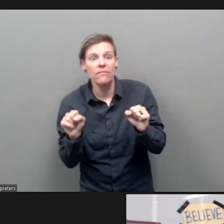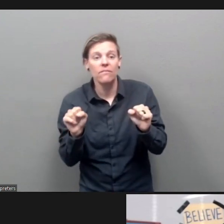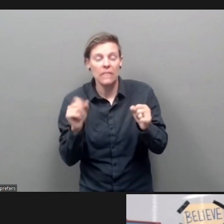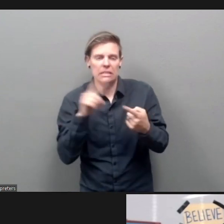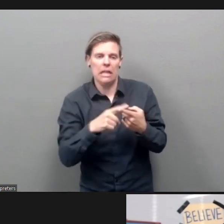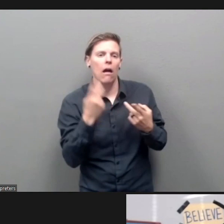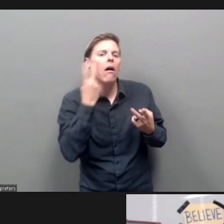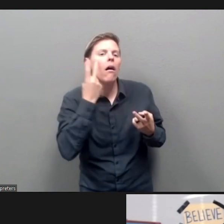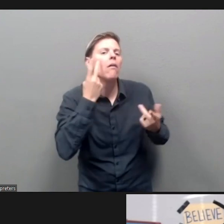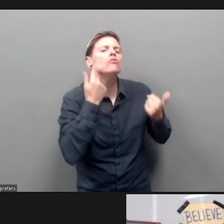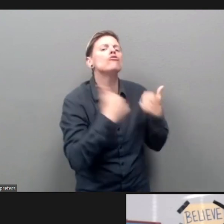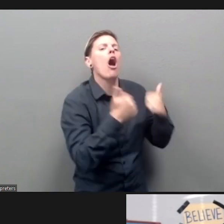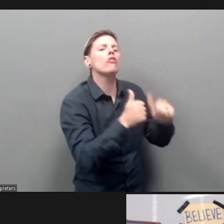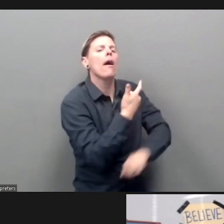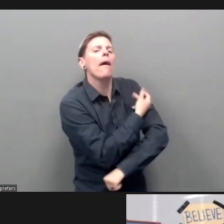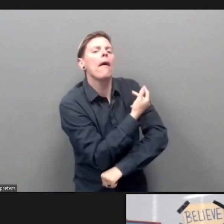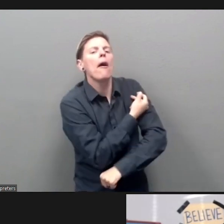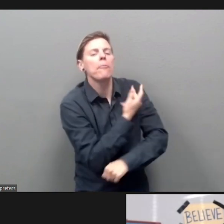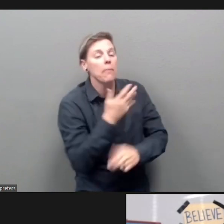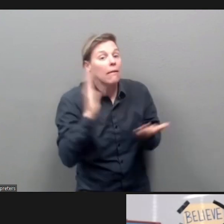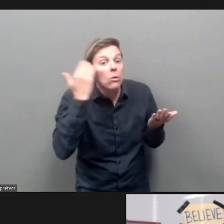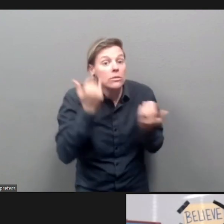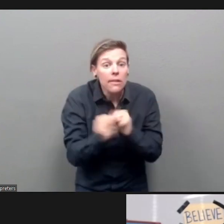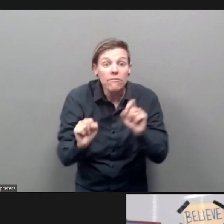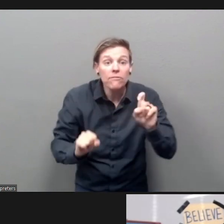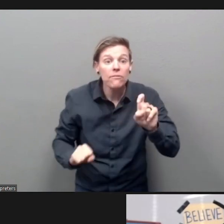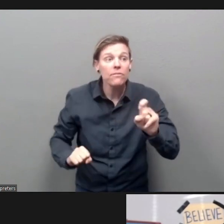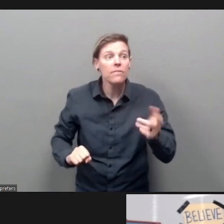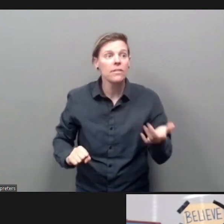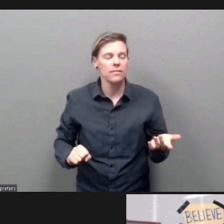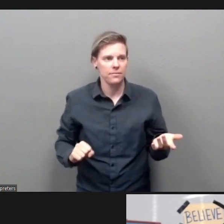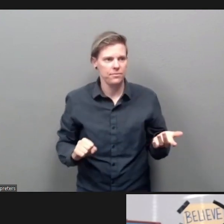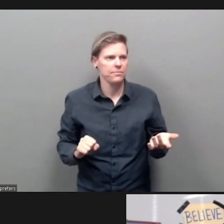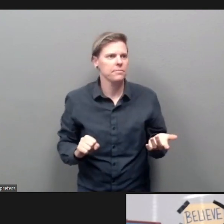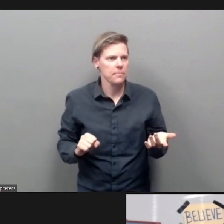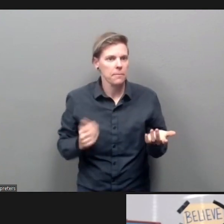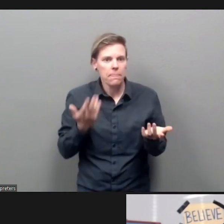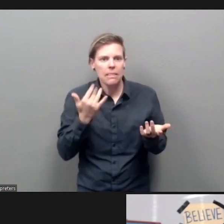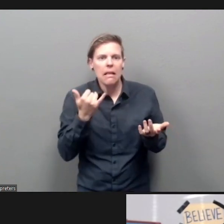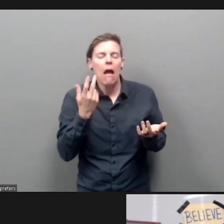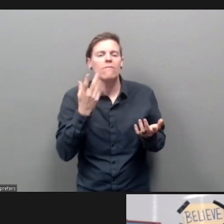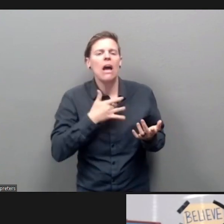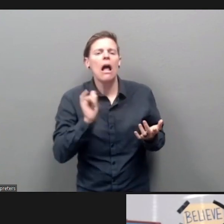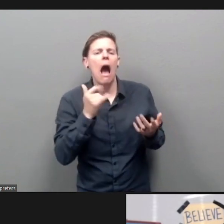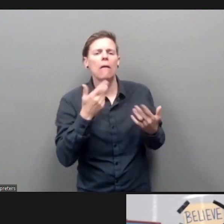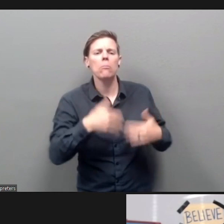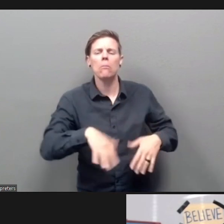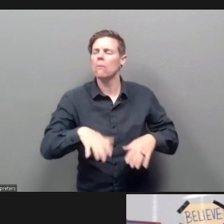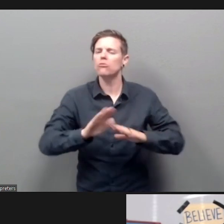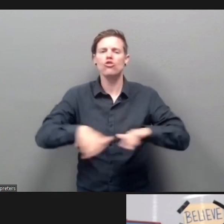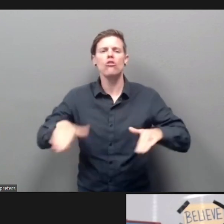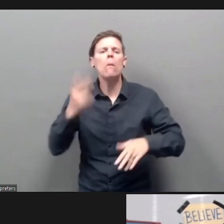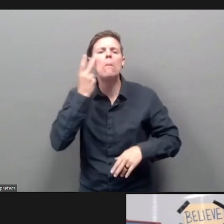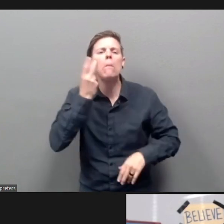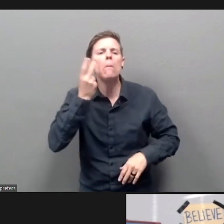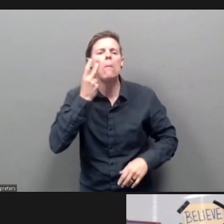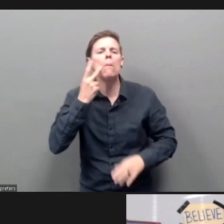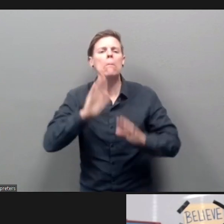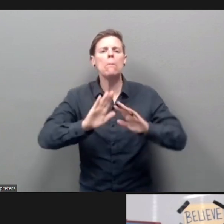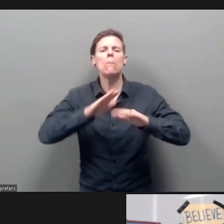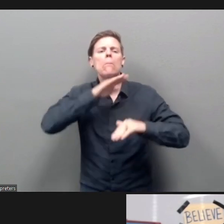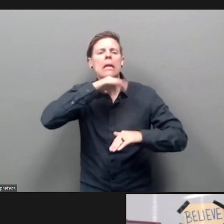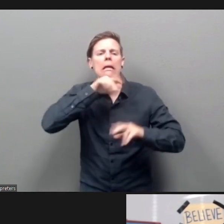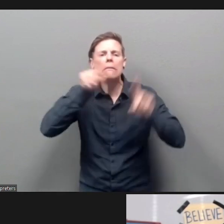our kids guinea pigs to a certain extent. So help me to understand, and I'm completely serious about this, help me